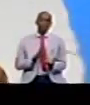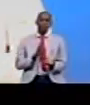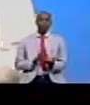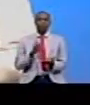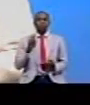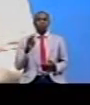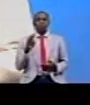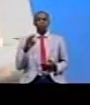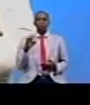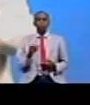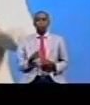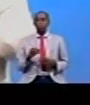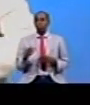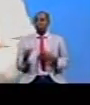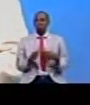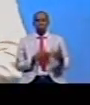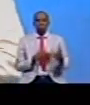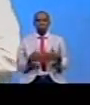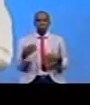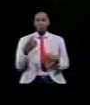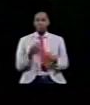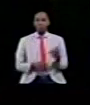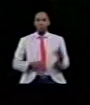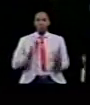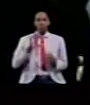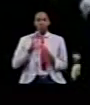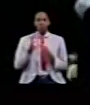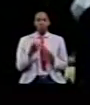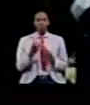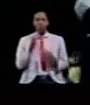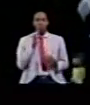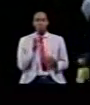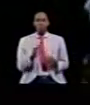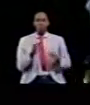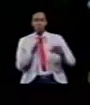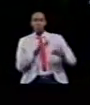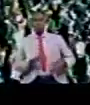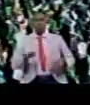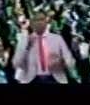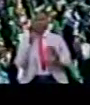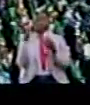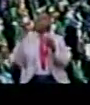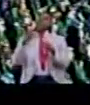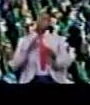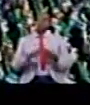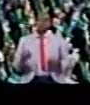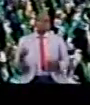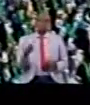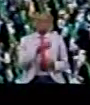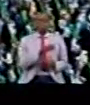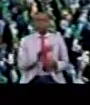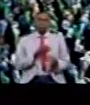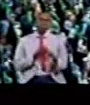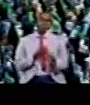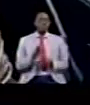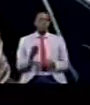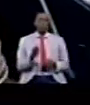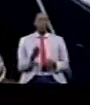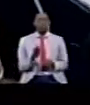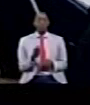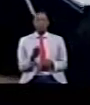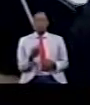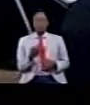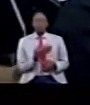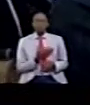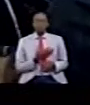a sign and a wonder. David said, I am as wonder unto many. Our life shall be